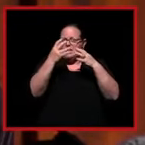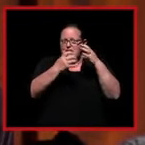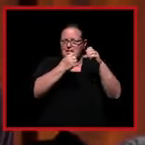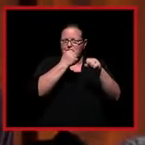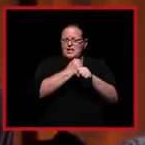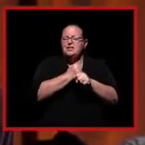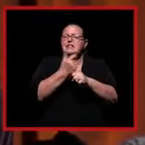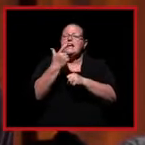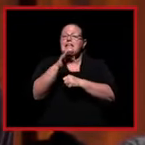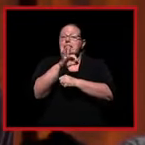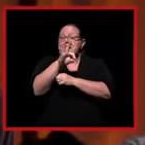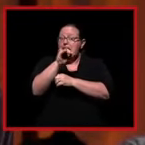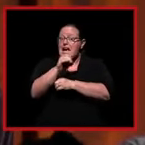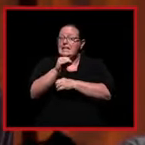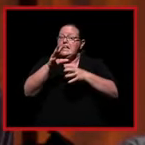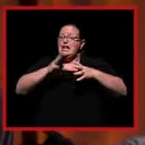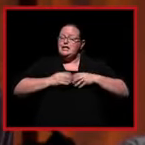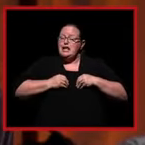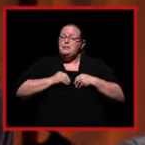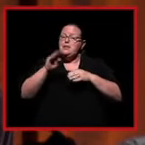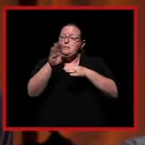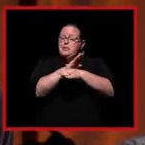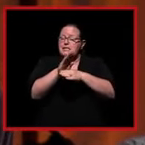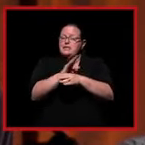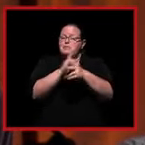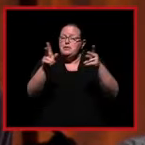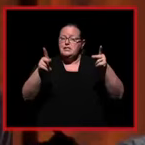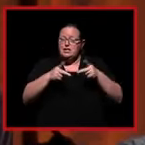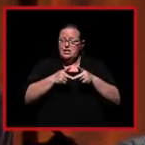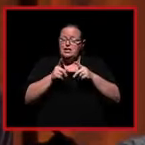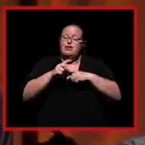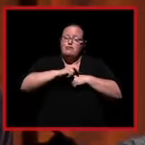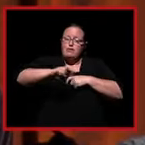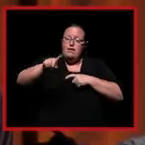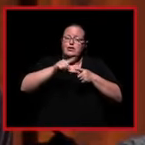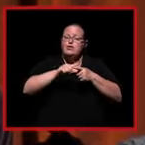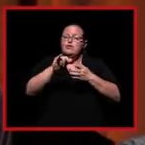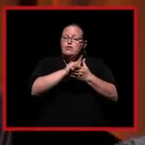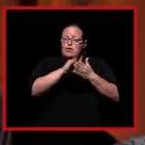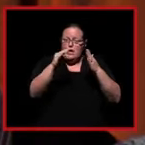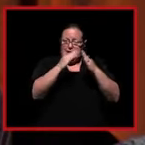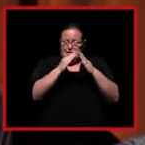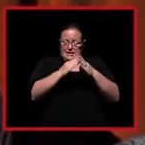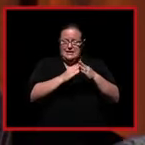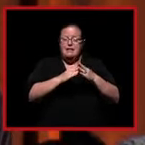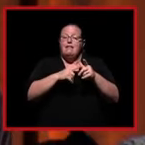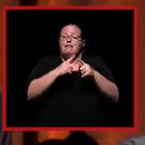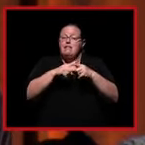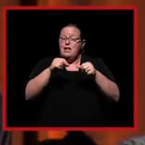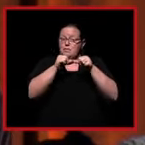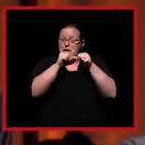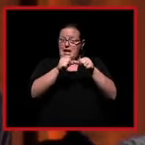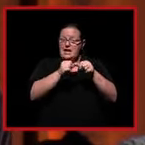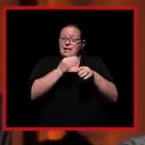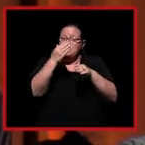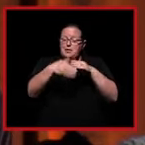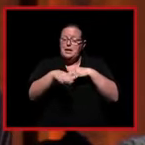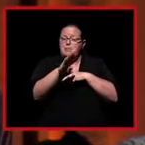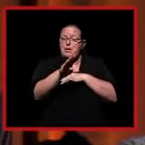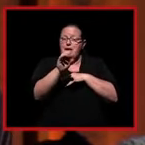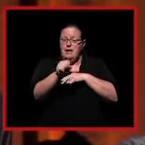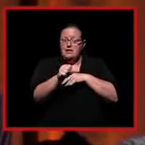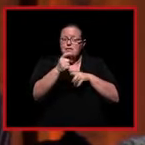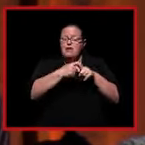when he accepted a corporate position which took him to New York City and Europe. Brian would go on to complete a BS in Information Management Systems